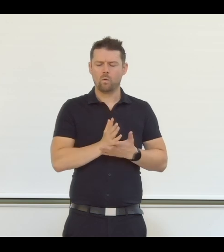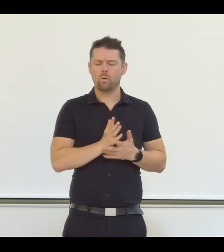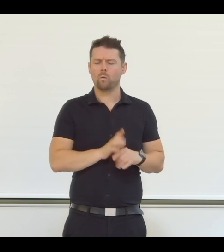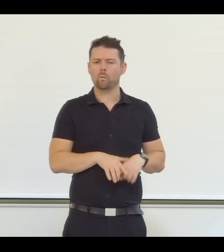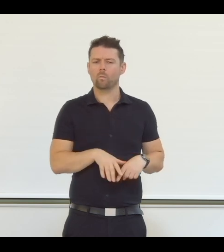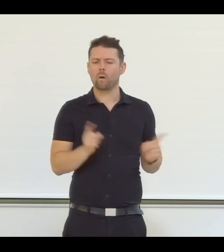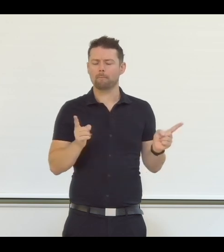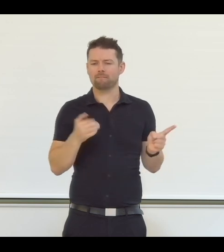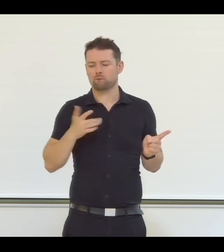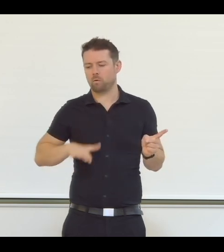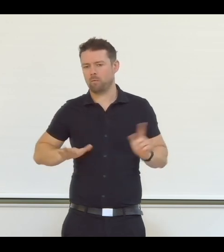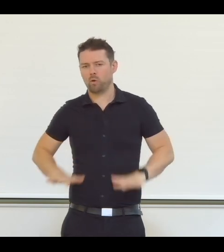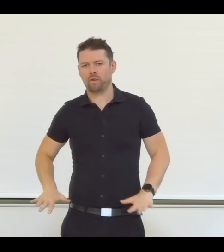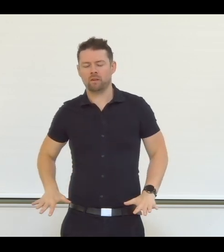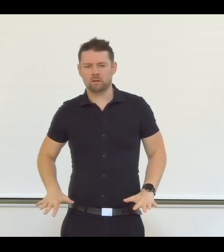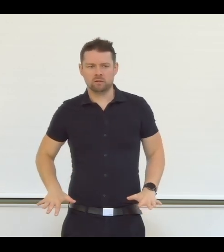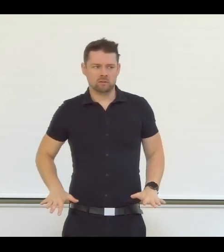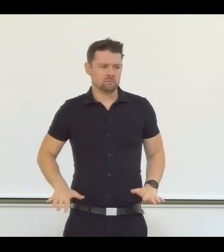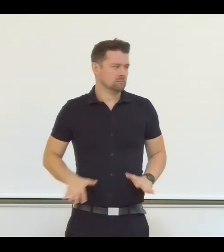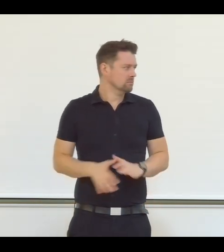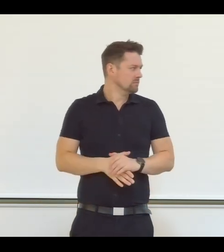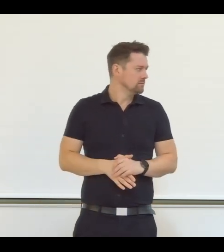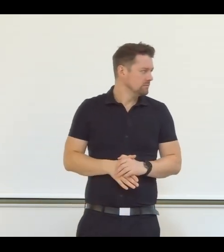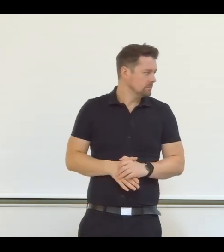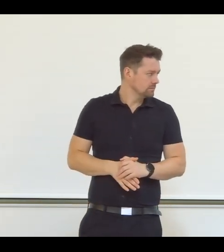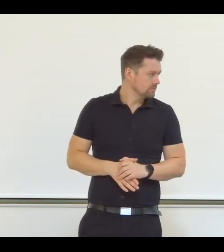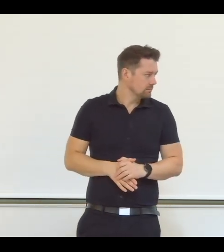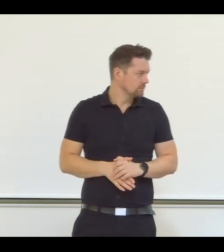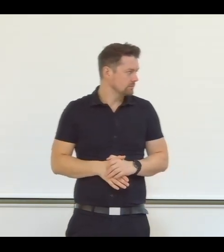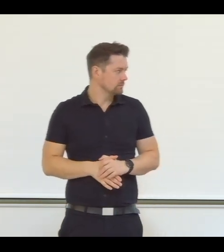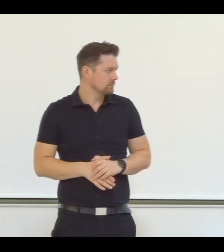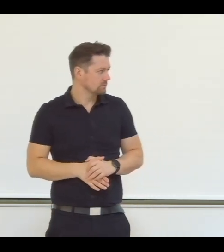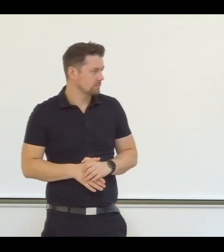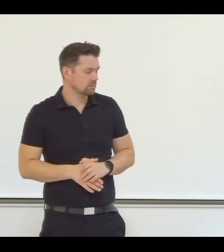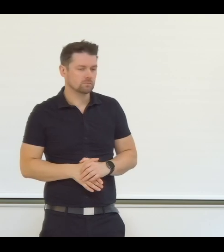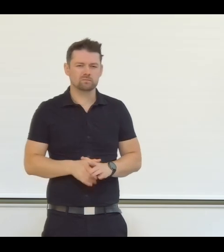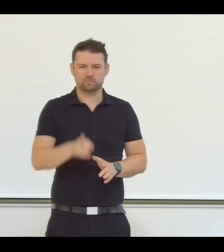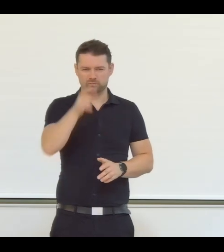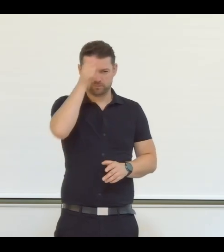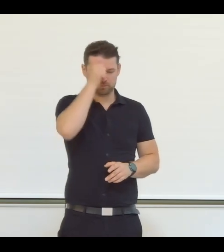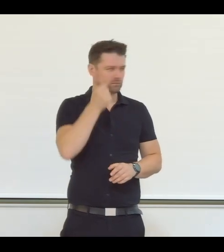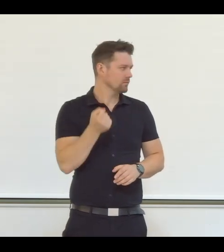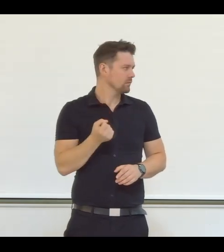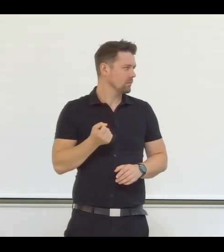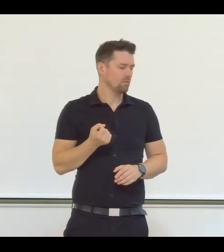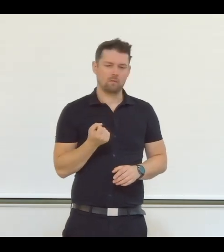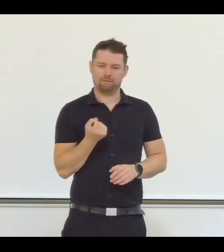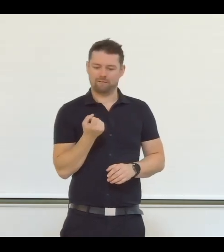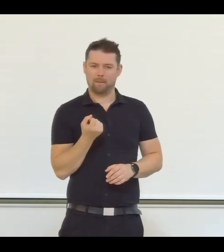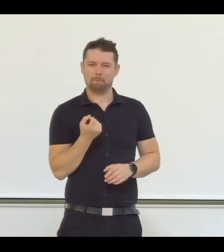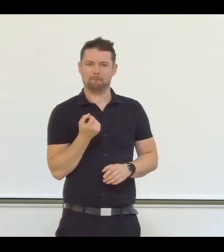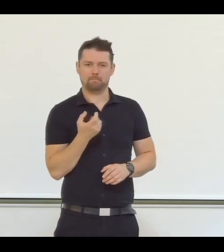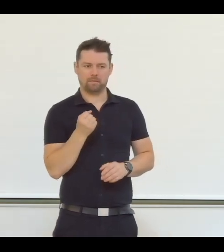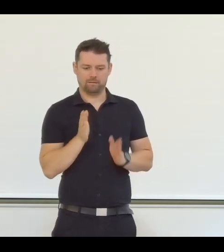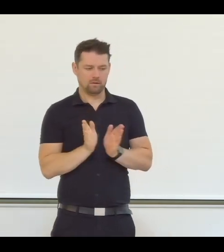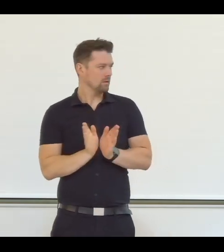differently than on Earth. One thing that many people know is the candle flame. So on Earth you have something like this,